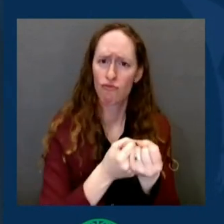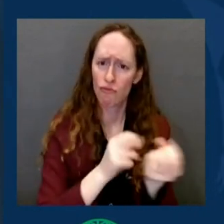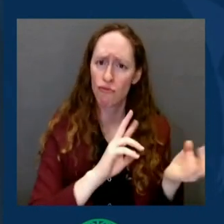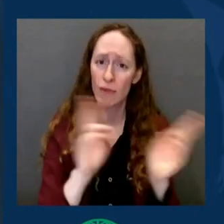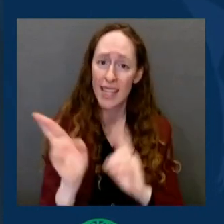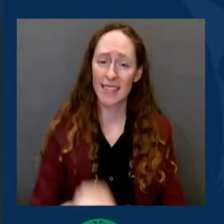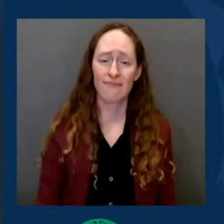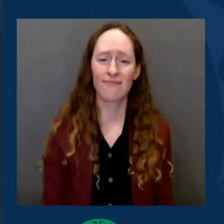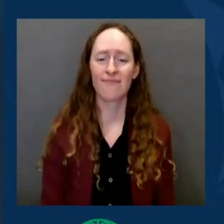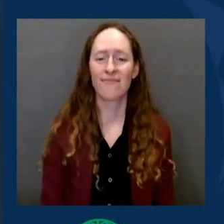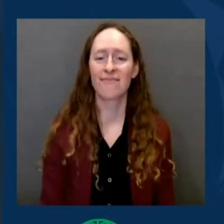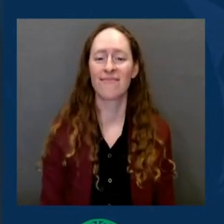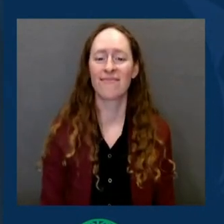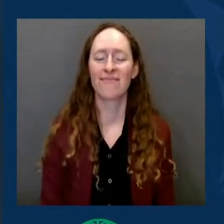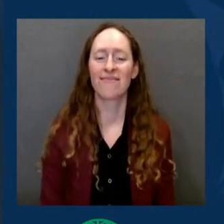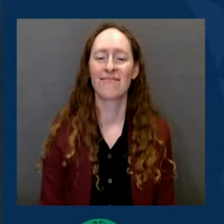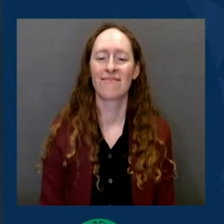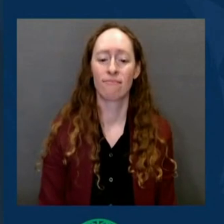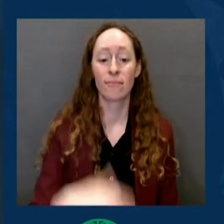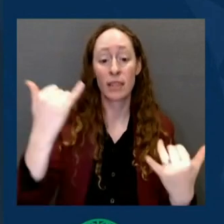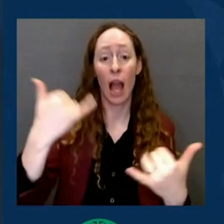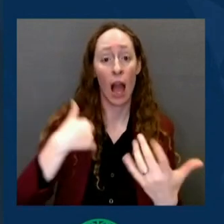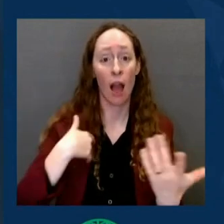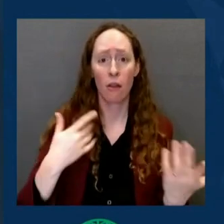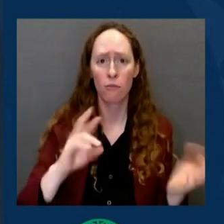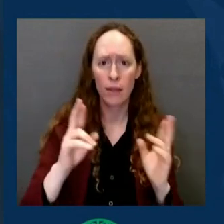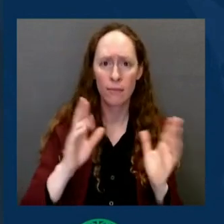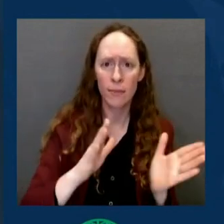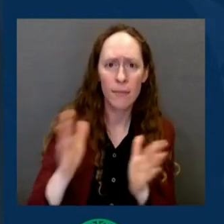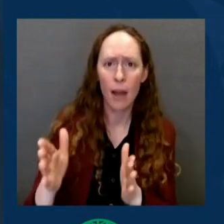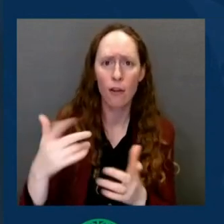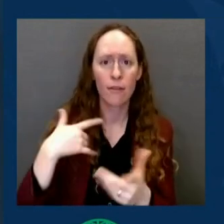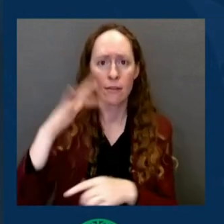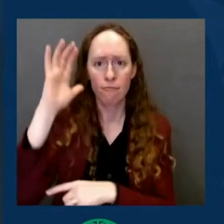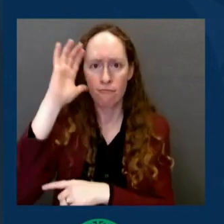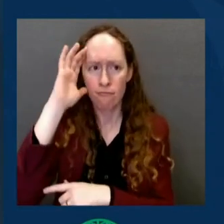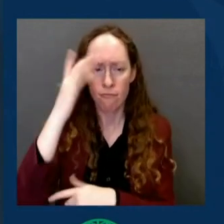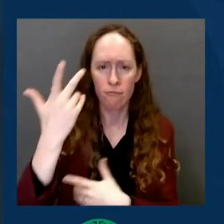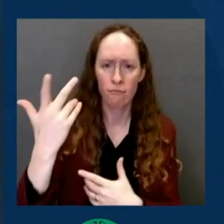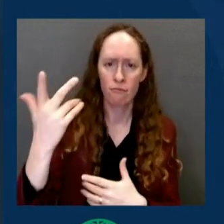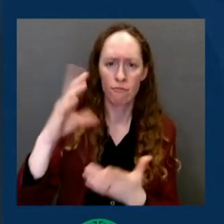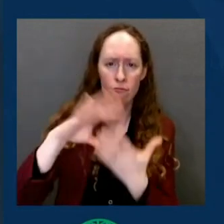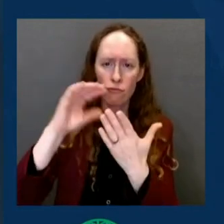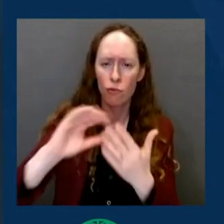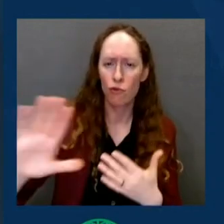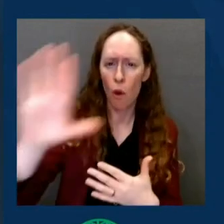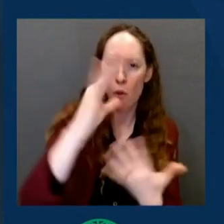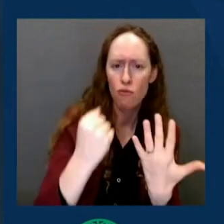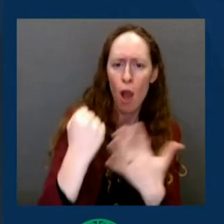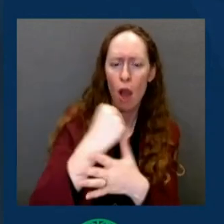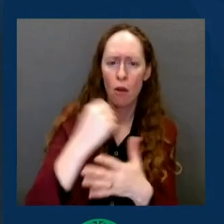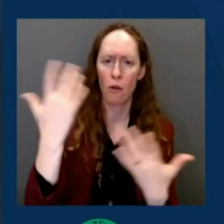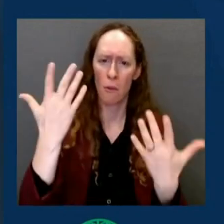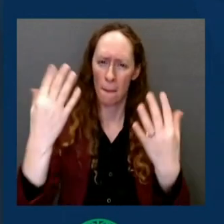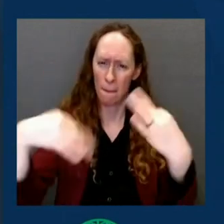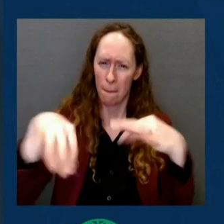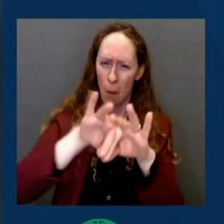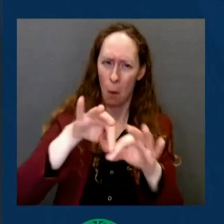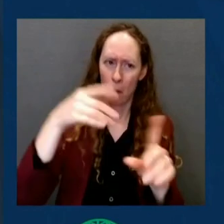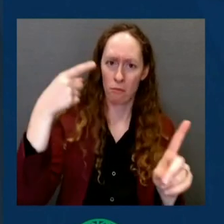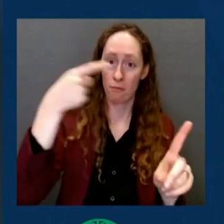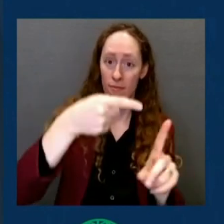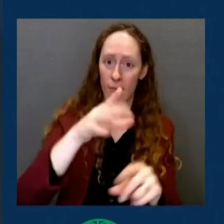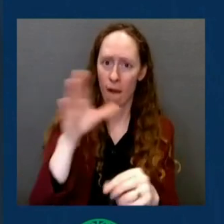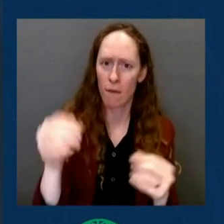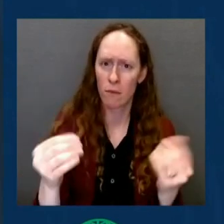issues and priorities that matter most to Africa and how we can deepen our cooperation. And I emphasize cooperation. Our